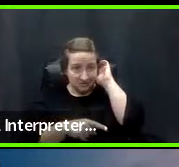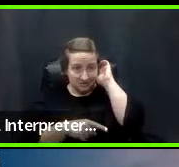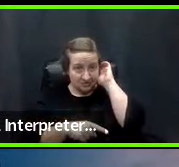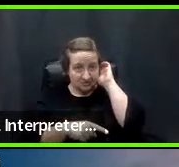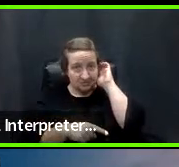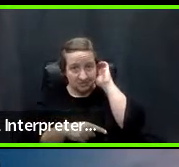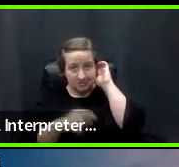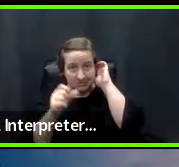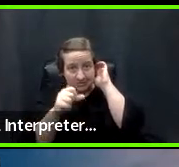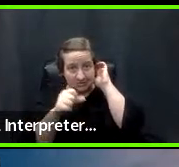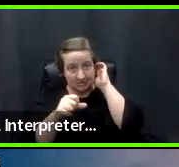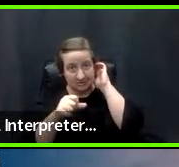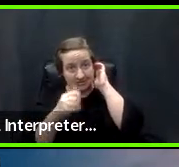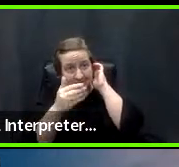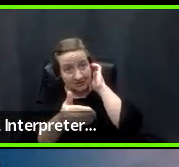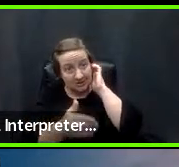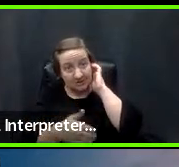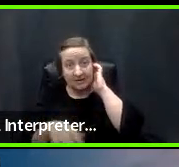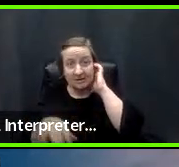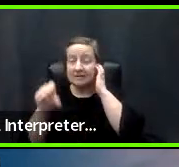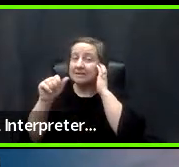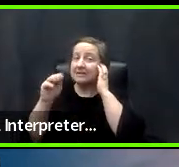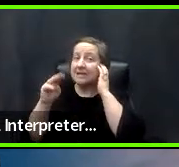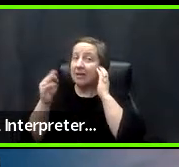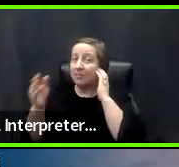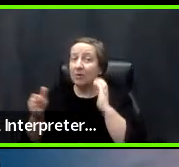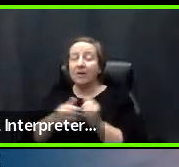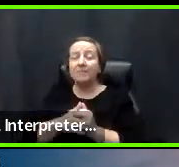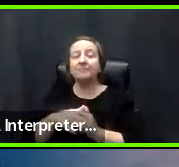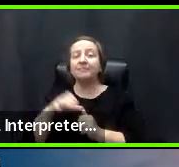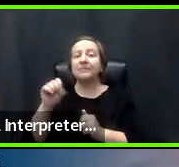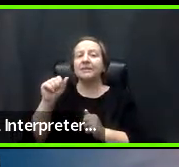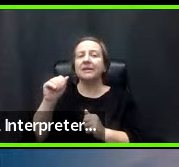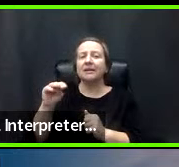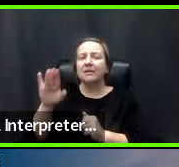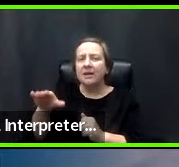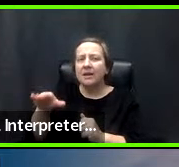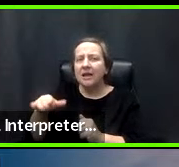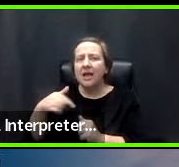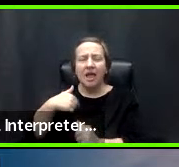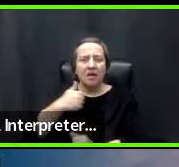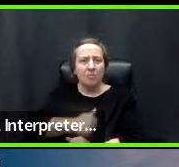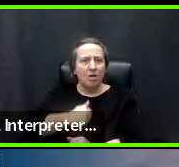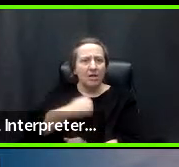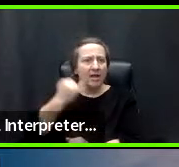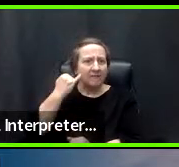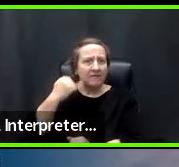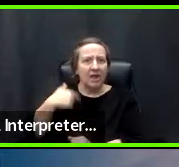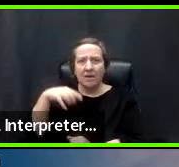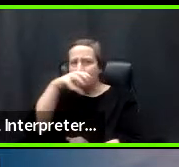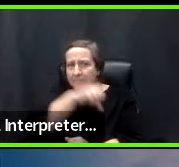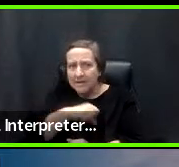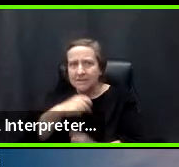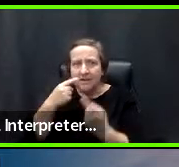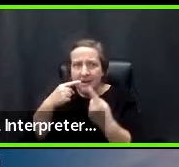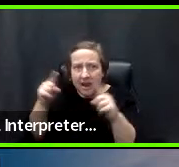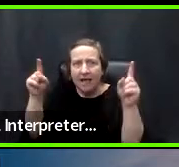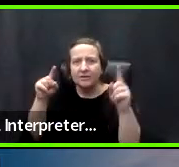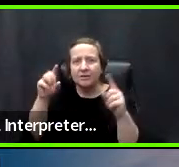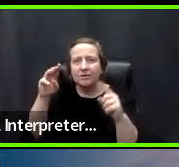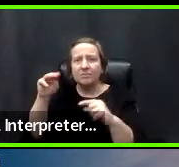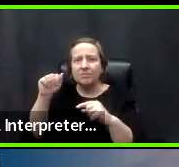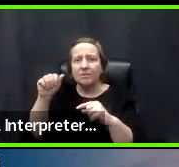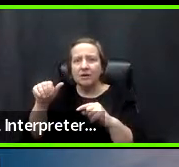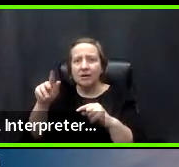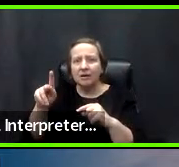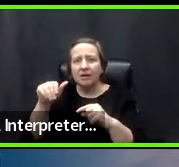Yep. Yes, Just one, go ahead. Go ahead, Sam. Did I apologize if I missed the announcement on Michaela, but I